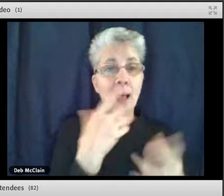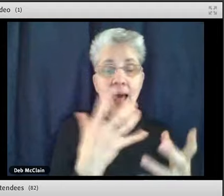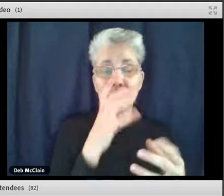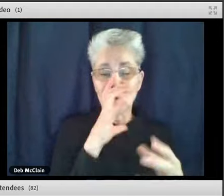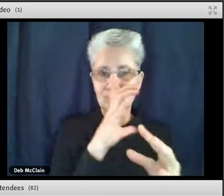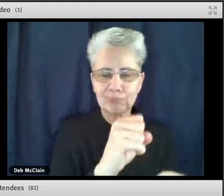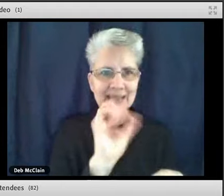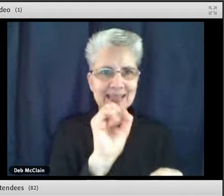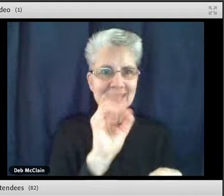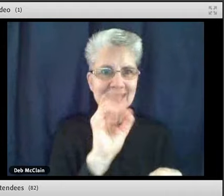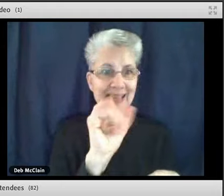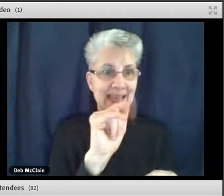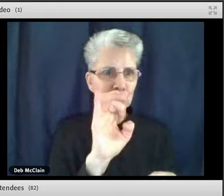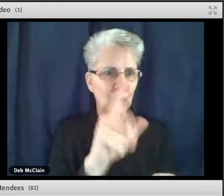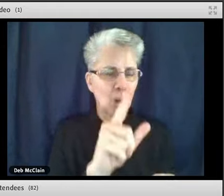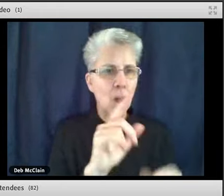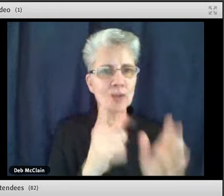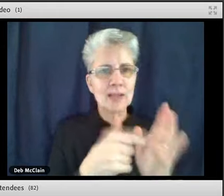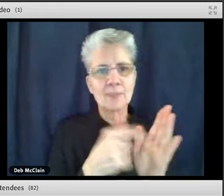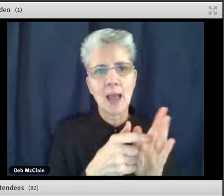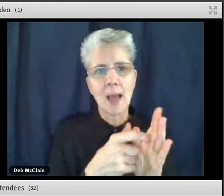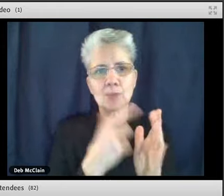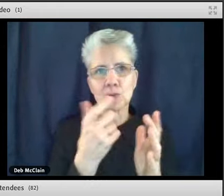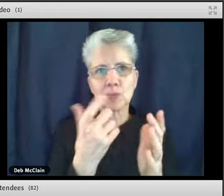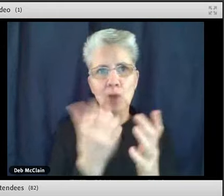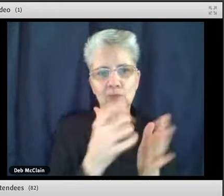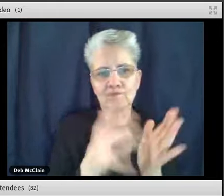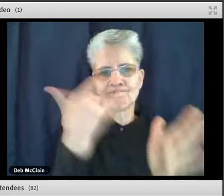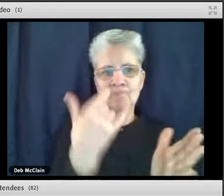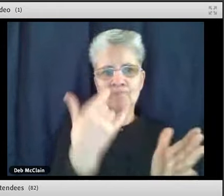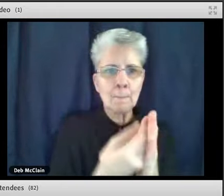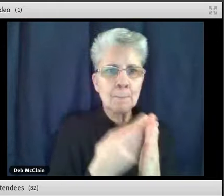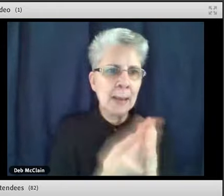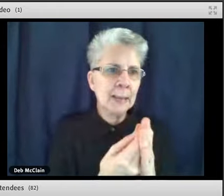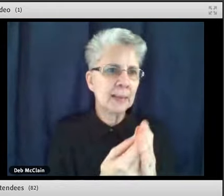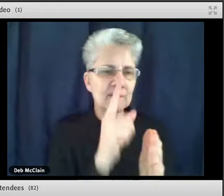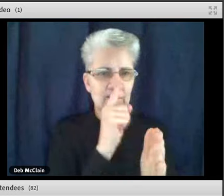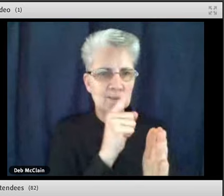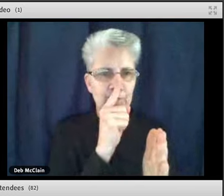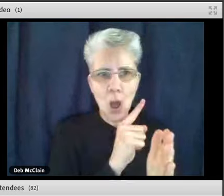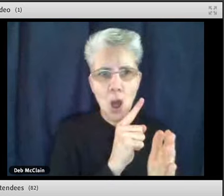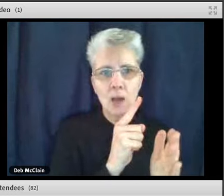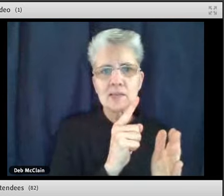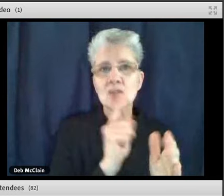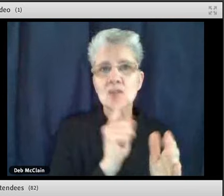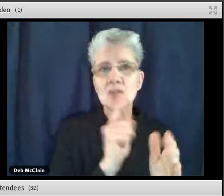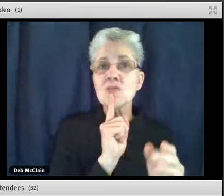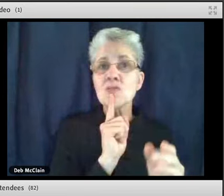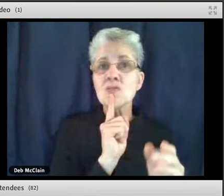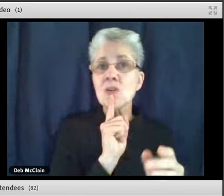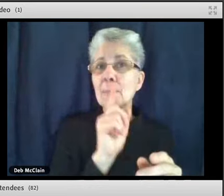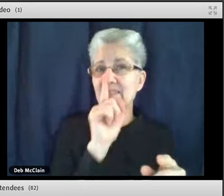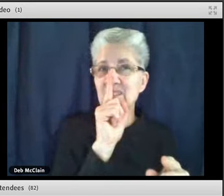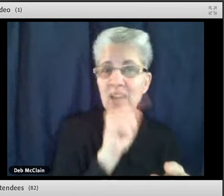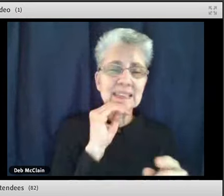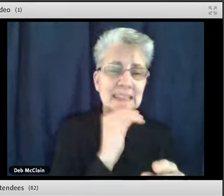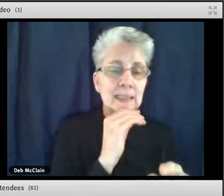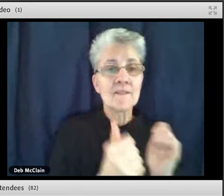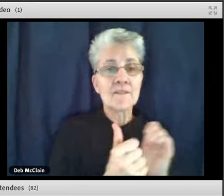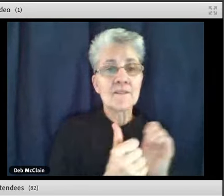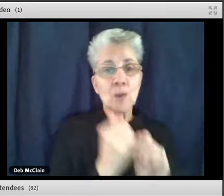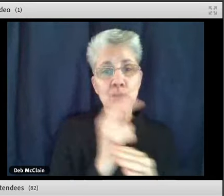smear campaign, and we know what happened there. Things in World War II, they had propaganda. The Orson Welles War